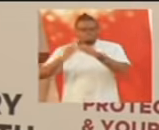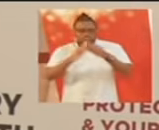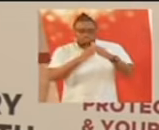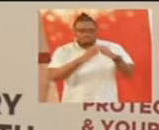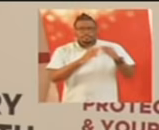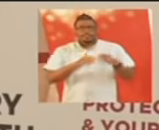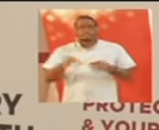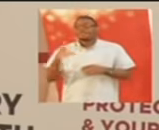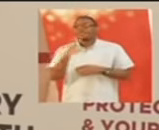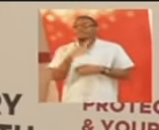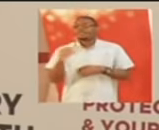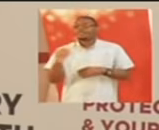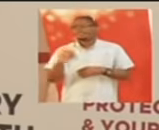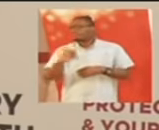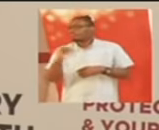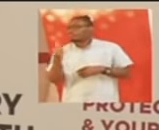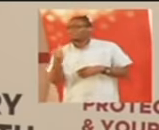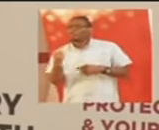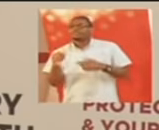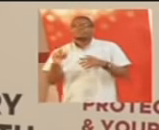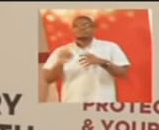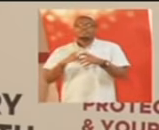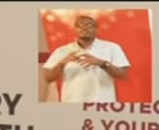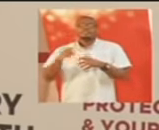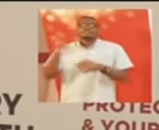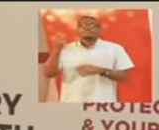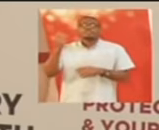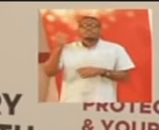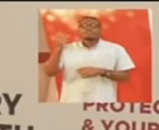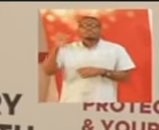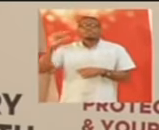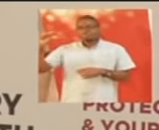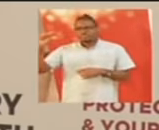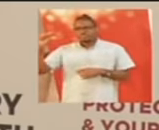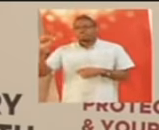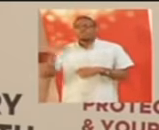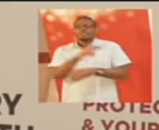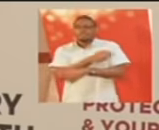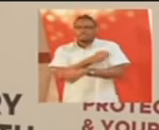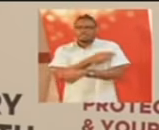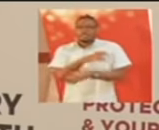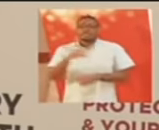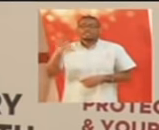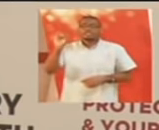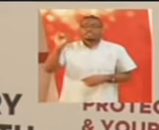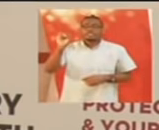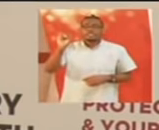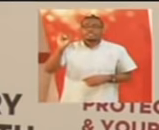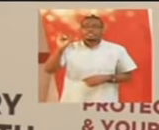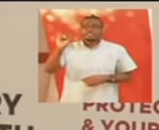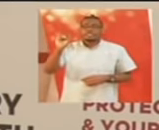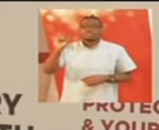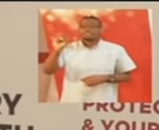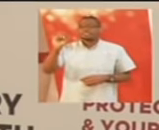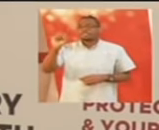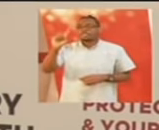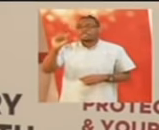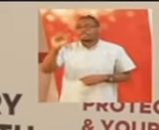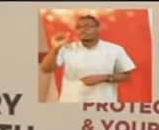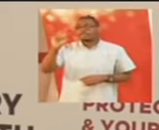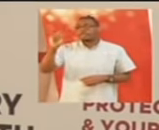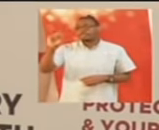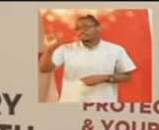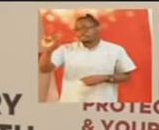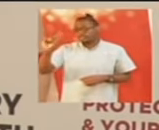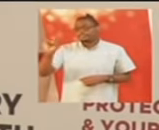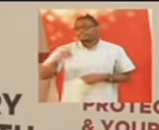the Fort and the Scarborough General Hospital at Signal Hill, and the St. Anne's Hospital for psychiatric patients. We also